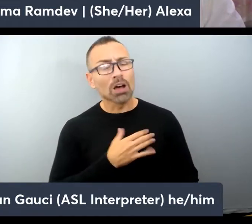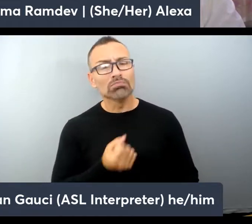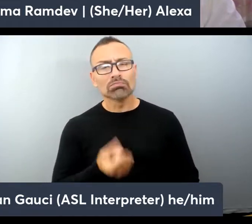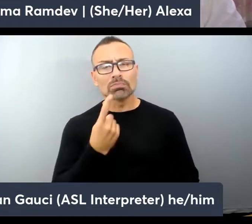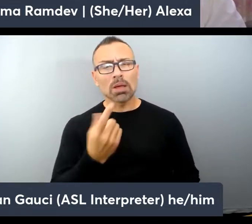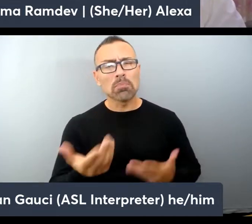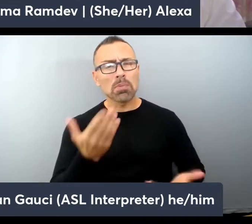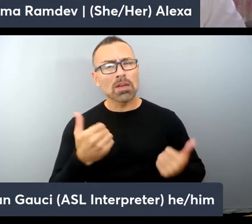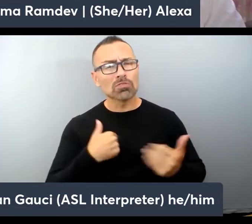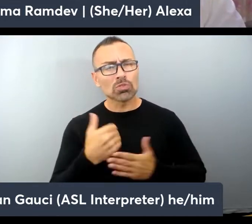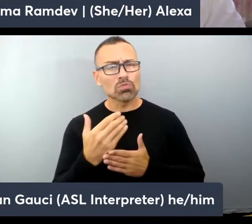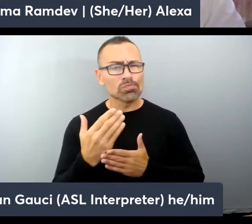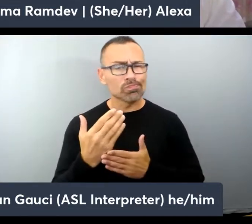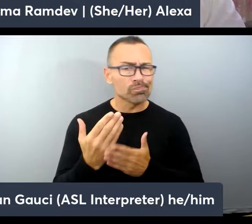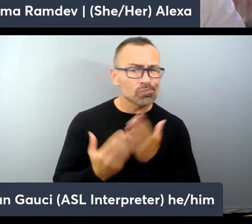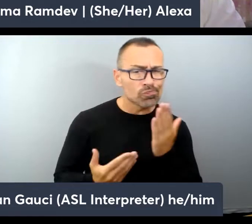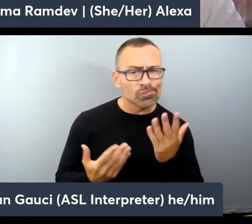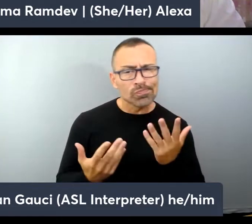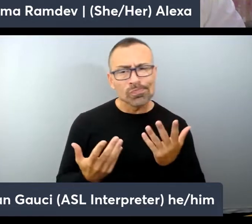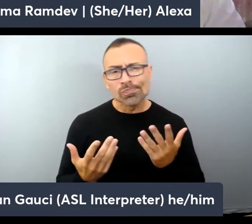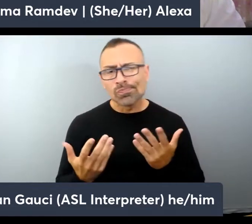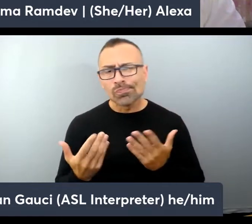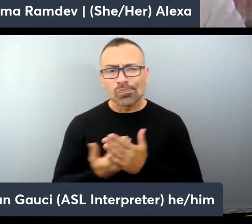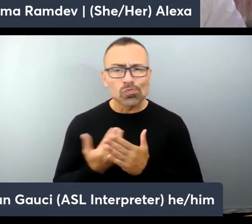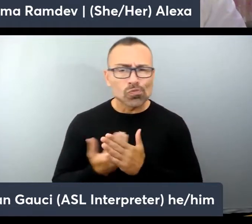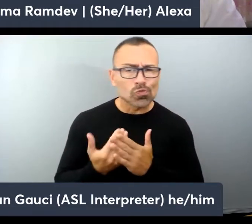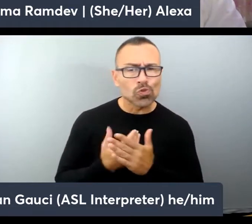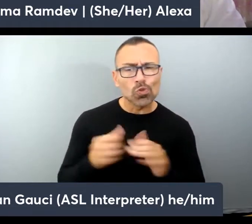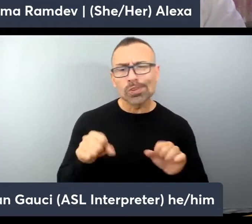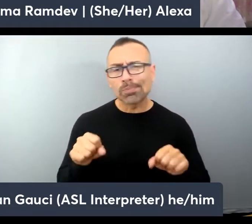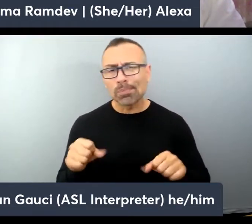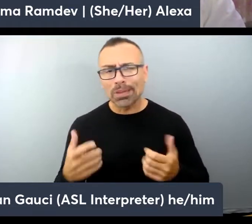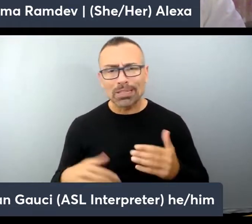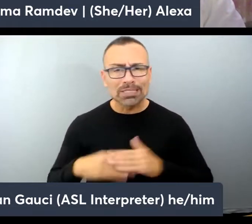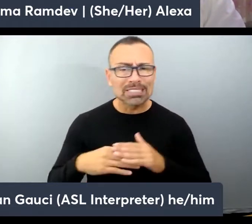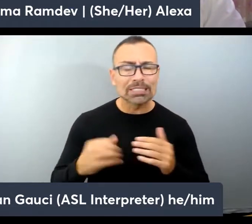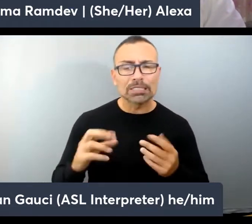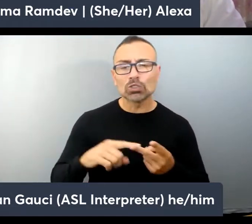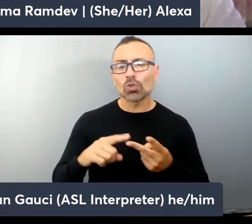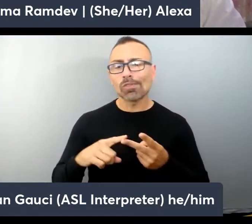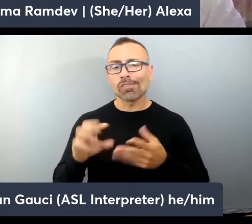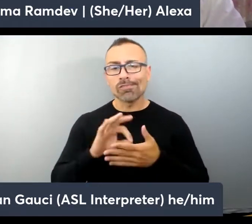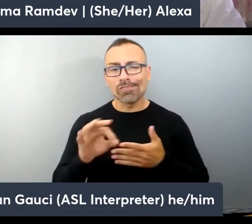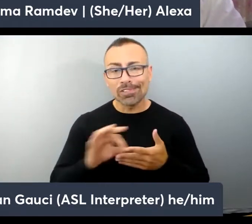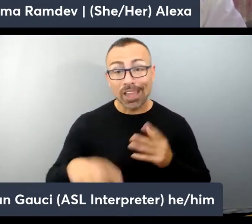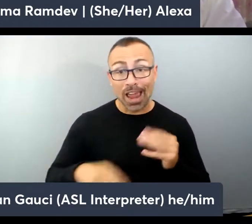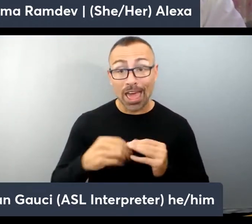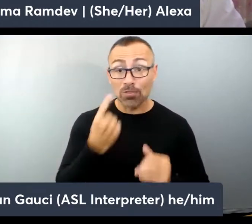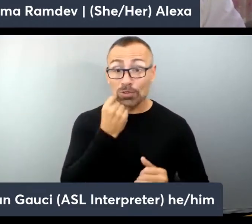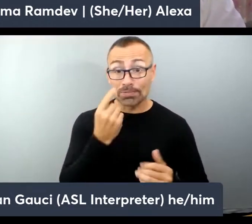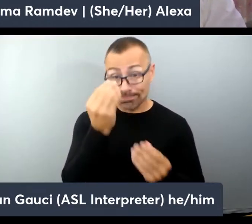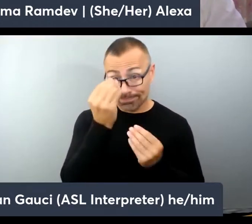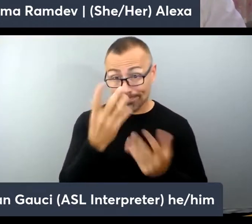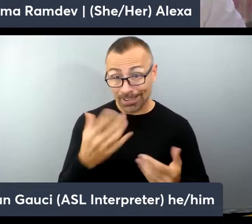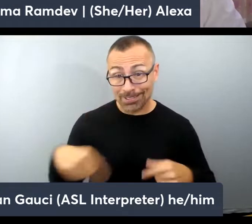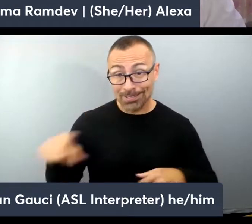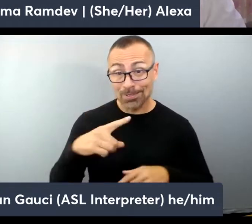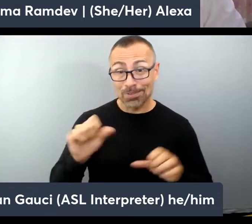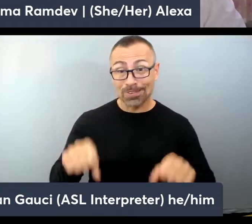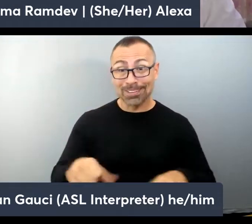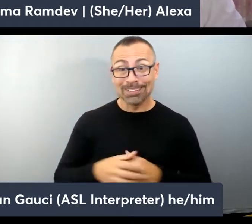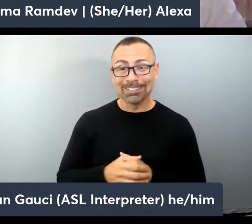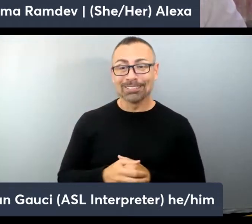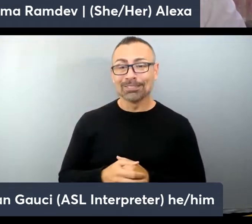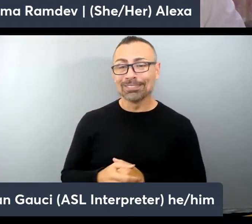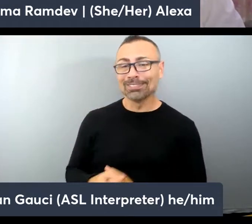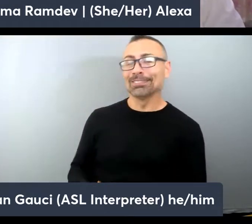So what might be some of those new capabilities that have been recently added? Right. Yes. So there's three new